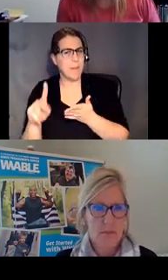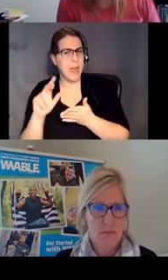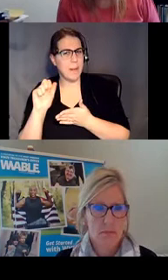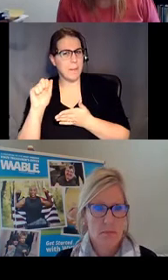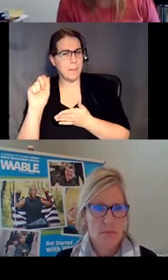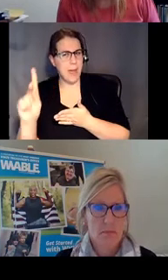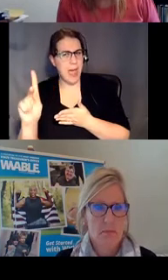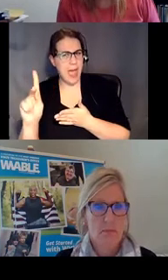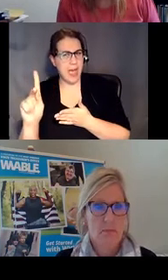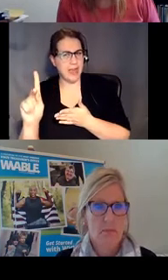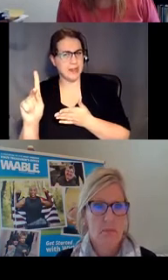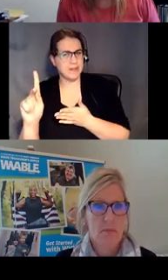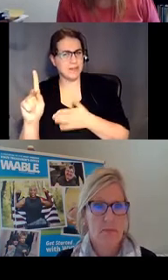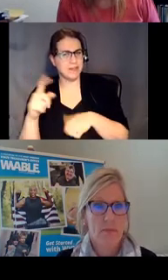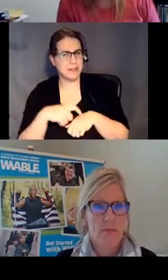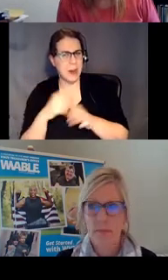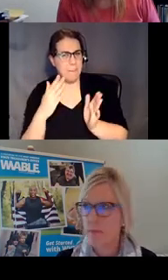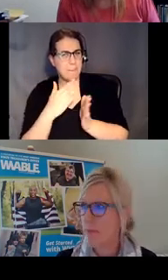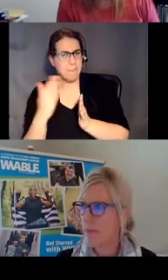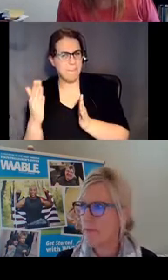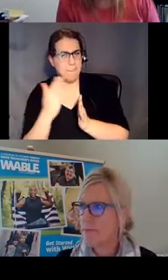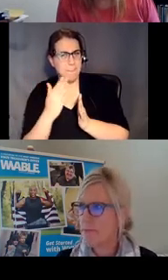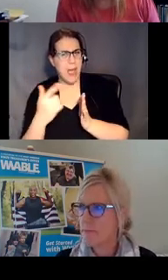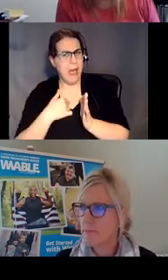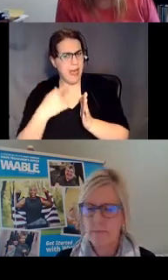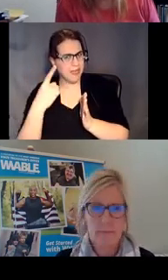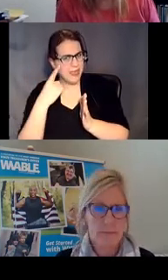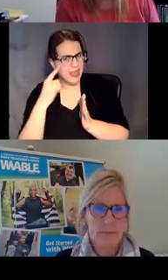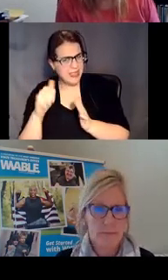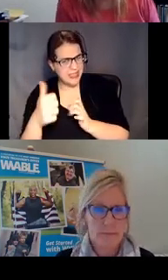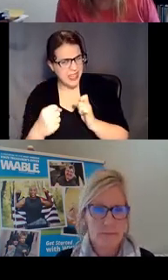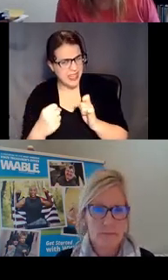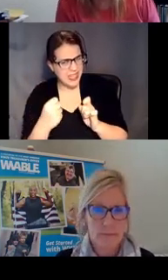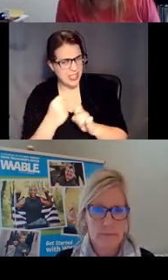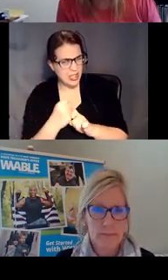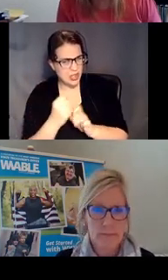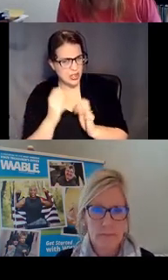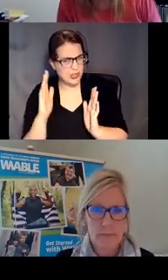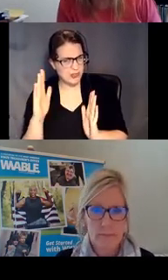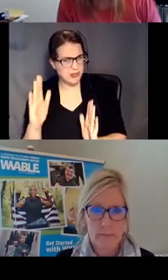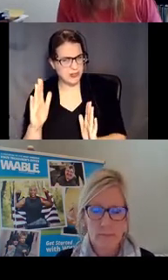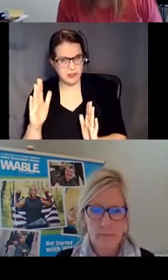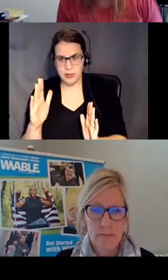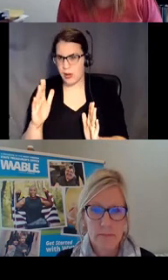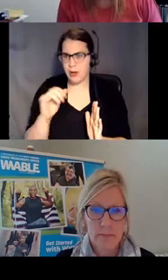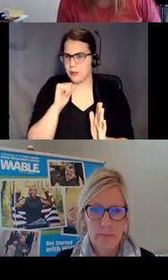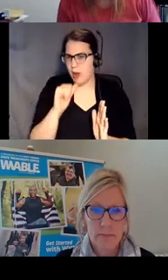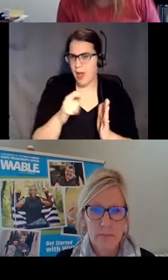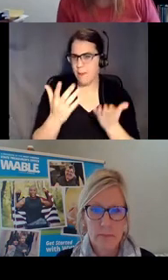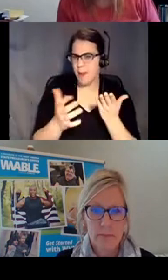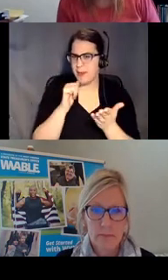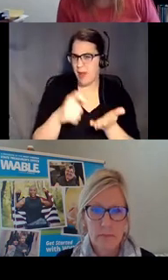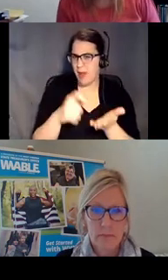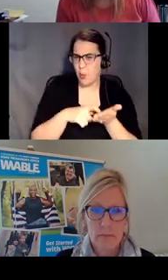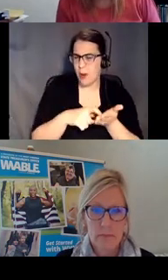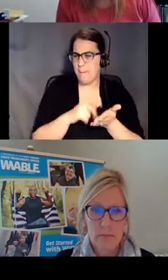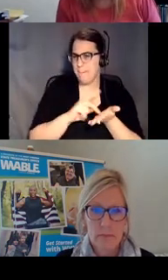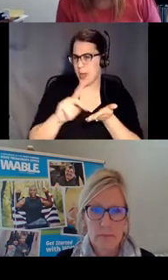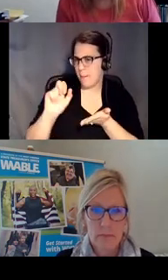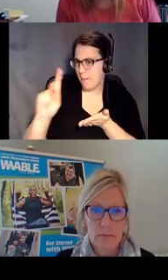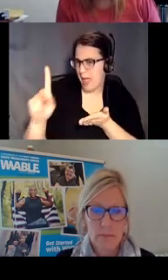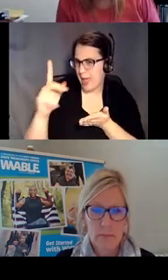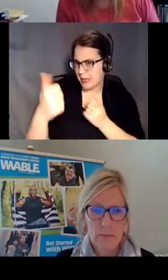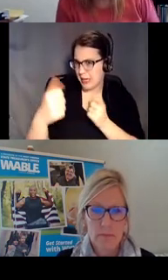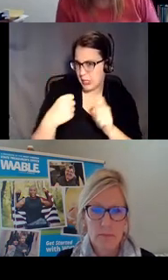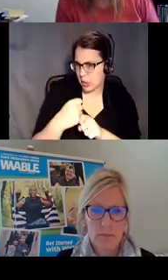believe that they generally ask questions for 10 years. I don't know that they require the payback for 10 years, and there may be